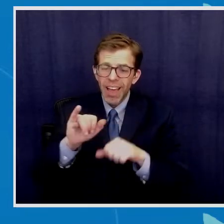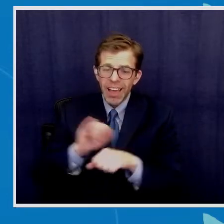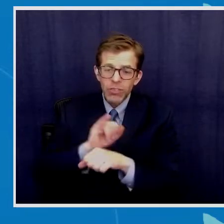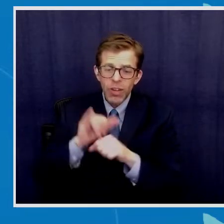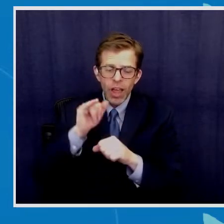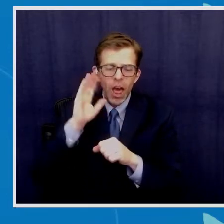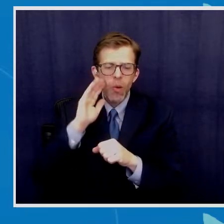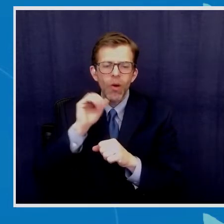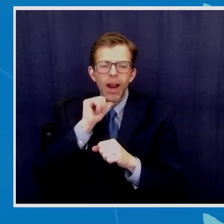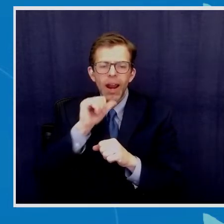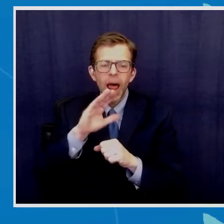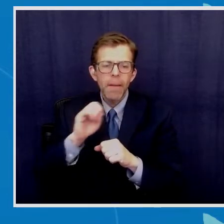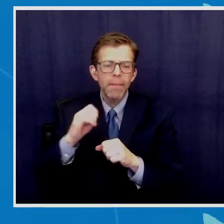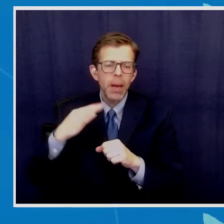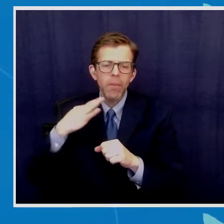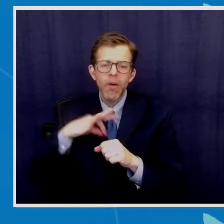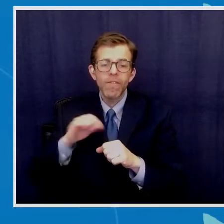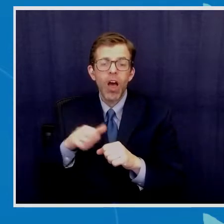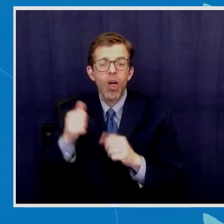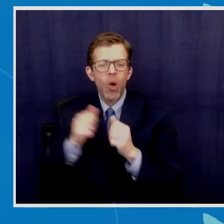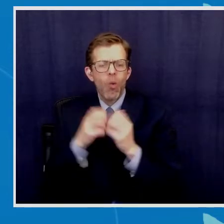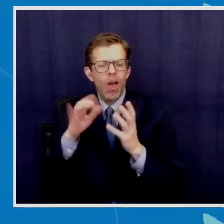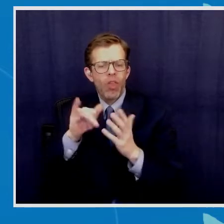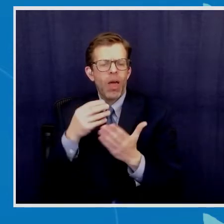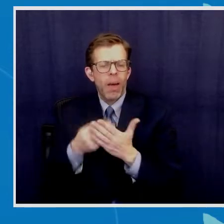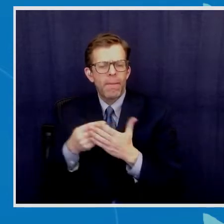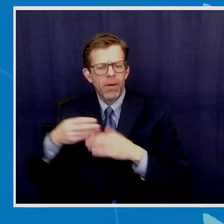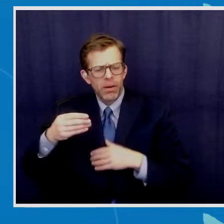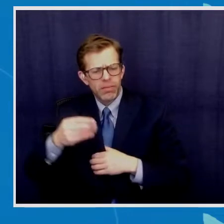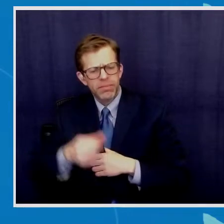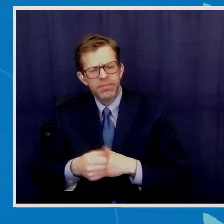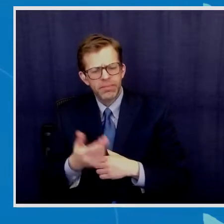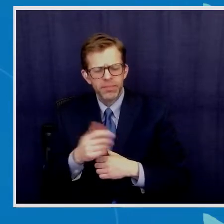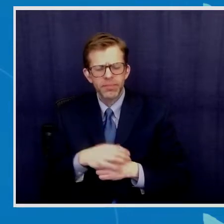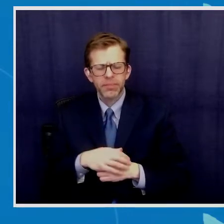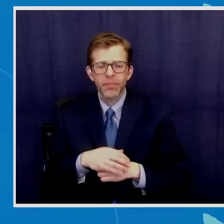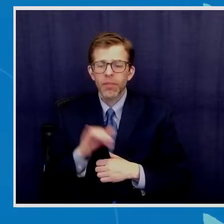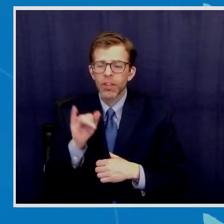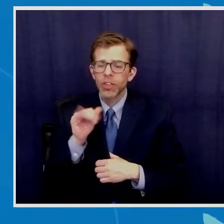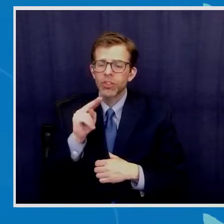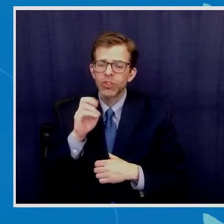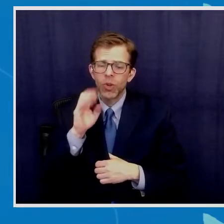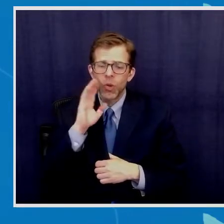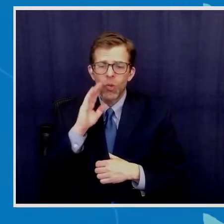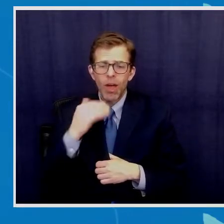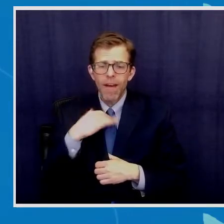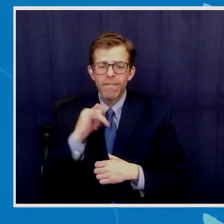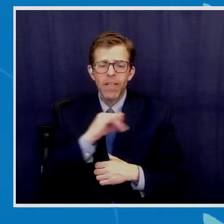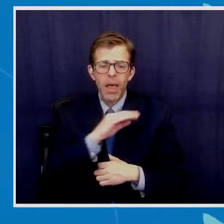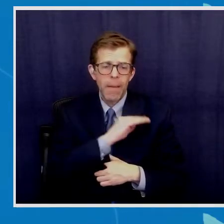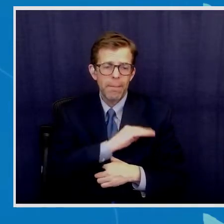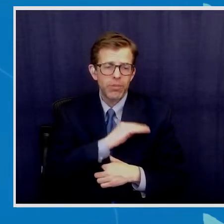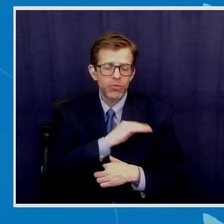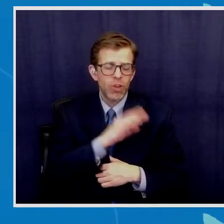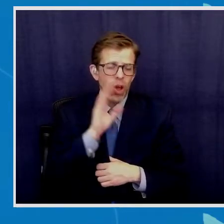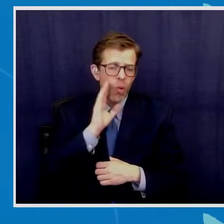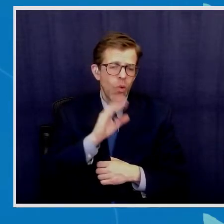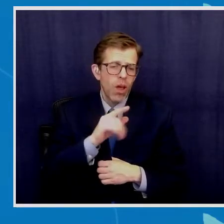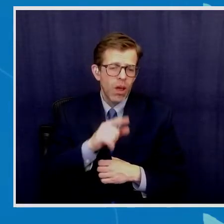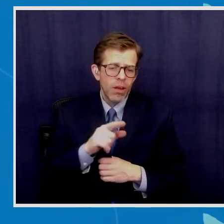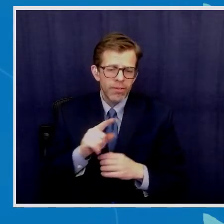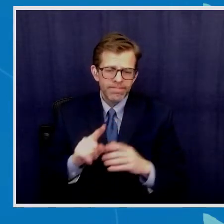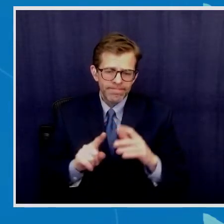otherwise profitable without those subsidies? And in June, the ministry are going to reunite again.